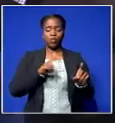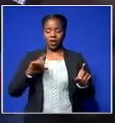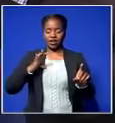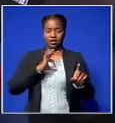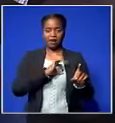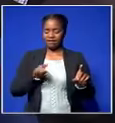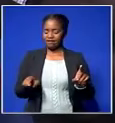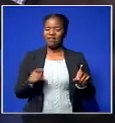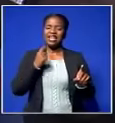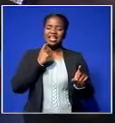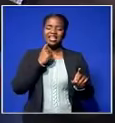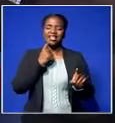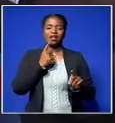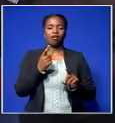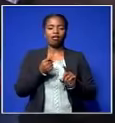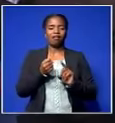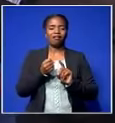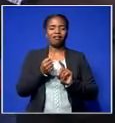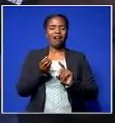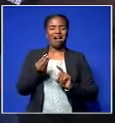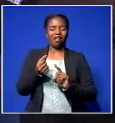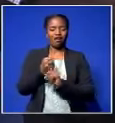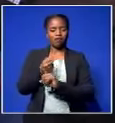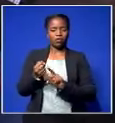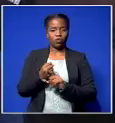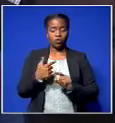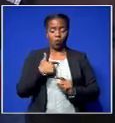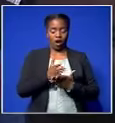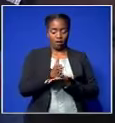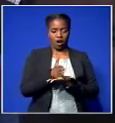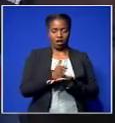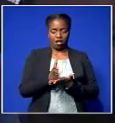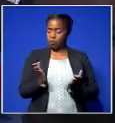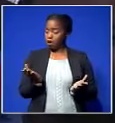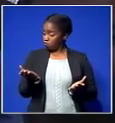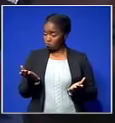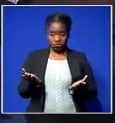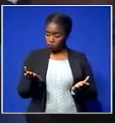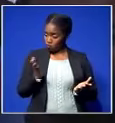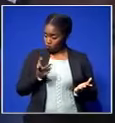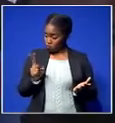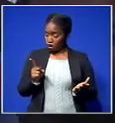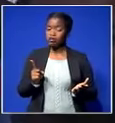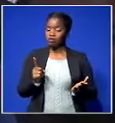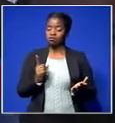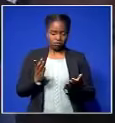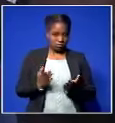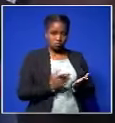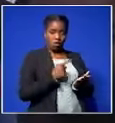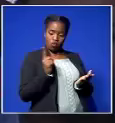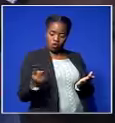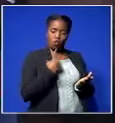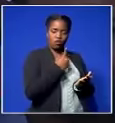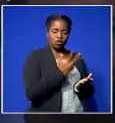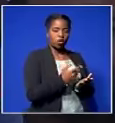soft target. We basically went public to suggest that what Eskom need to do is basically to retrench workers who are in the lower